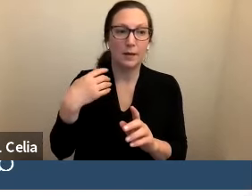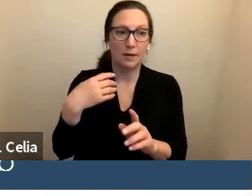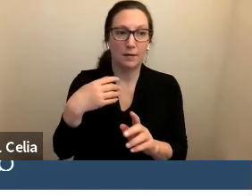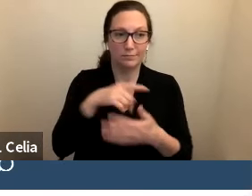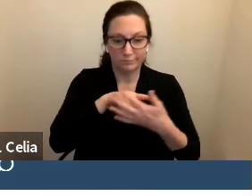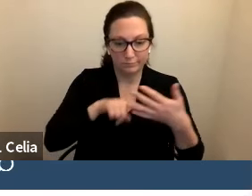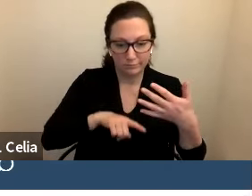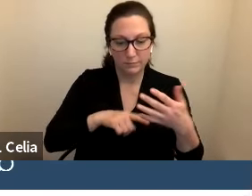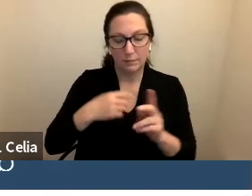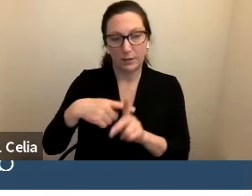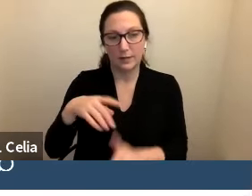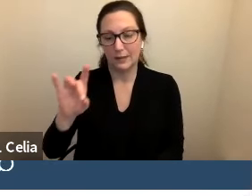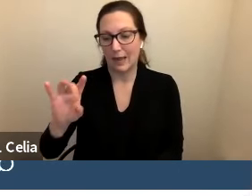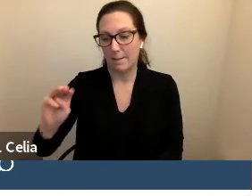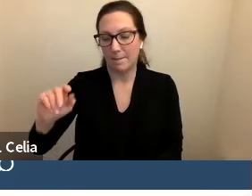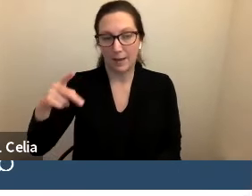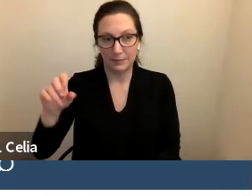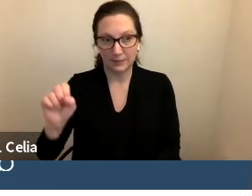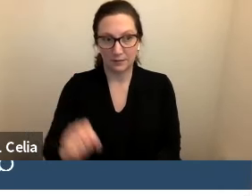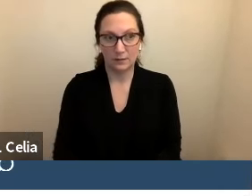this file.